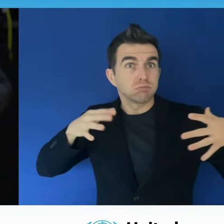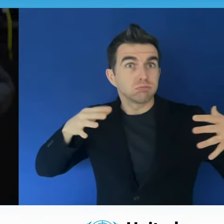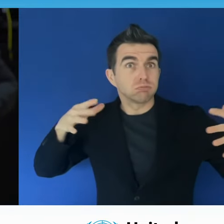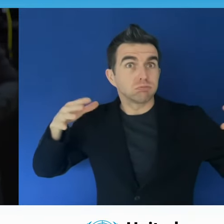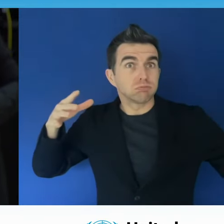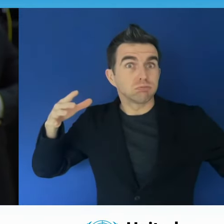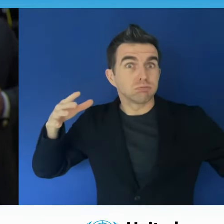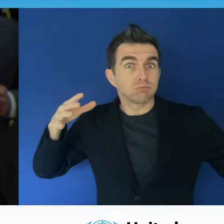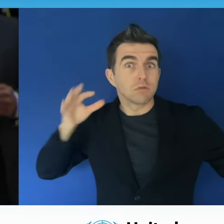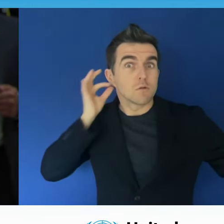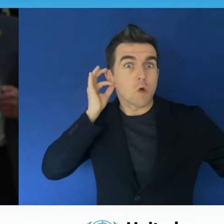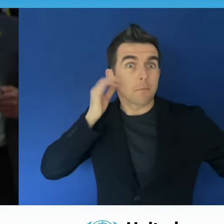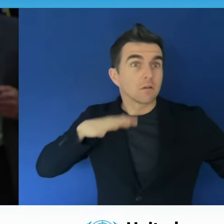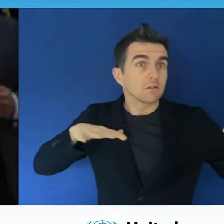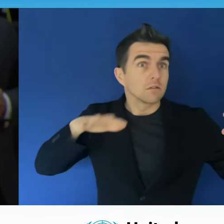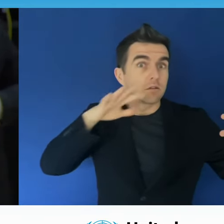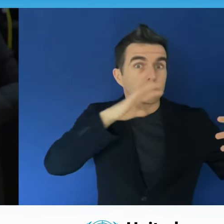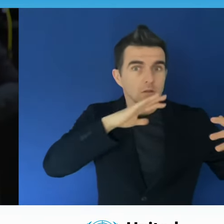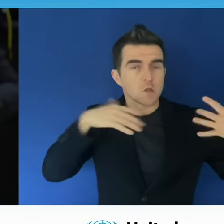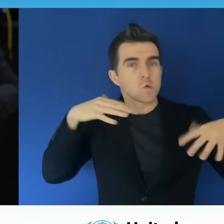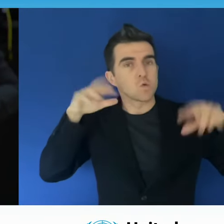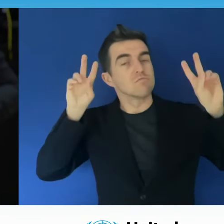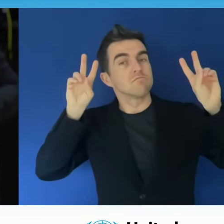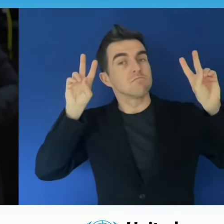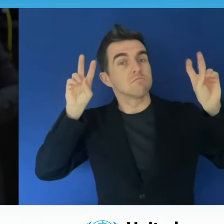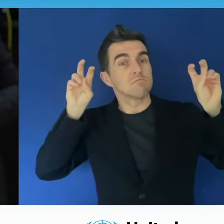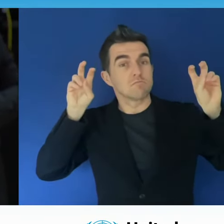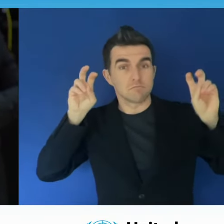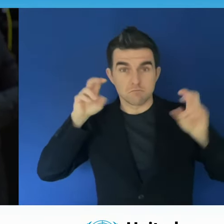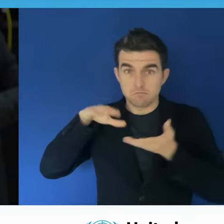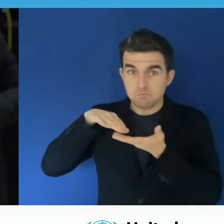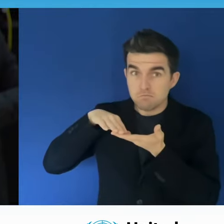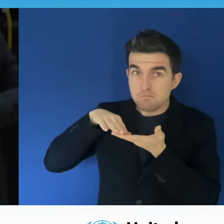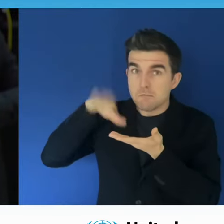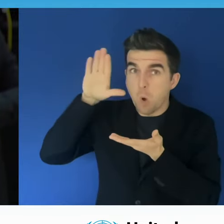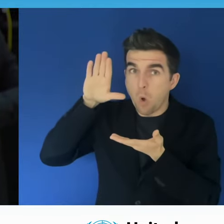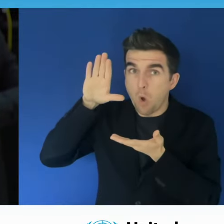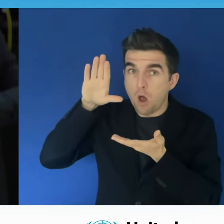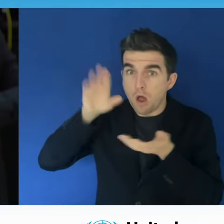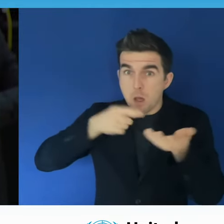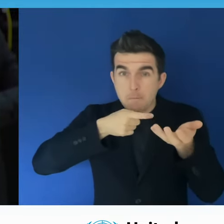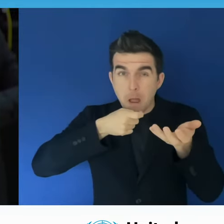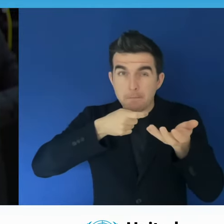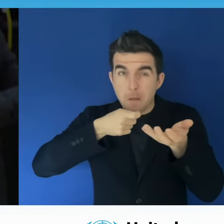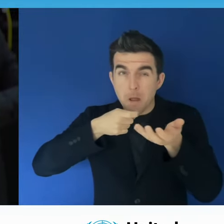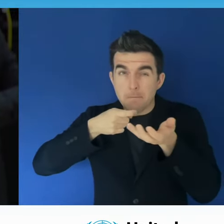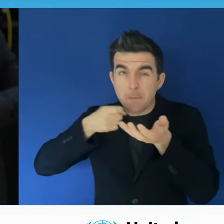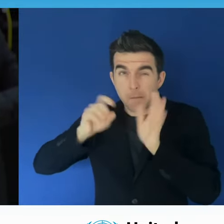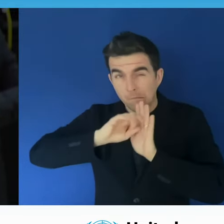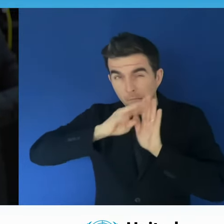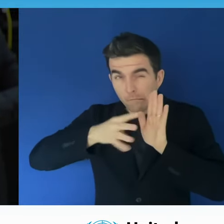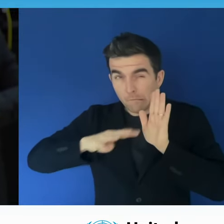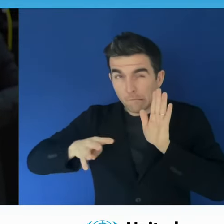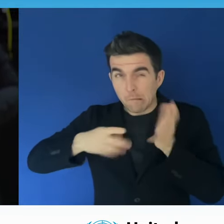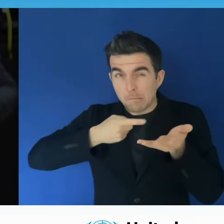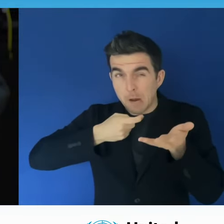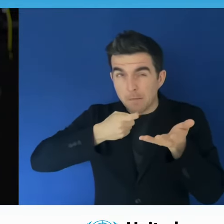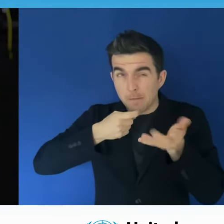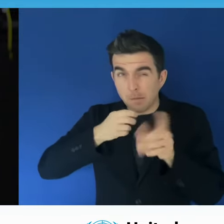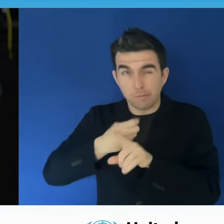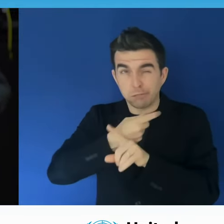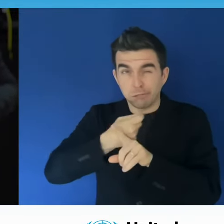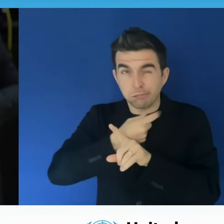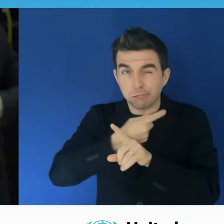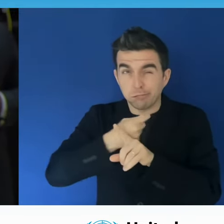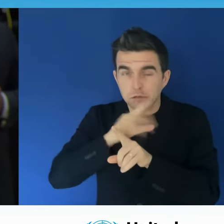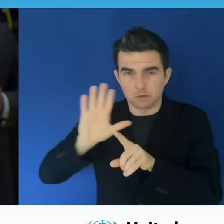get tough, we get tougher. And as the explosions and the conflict goes high, our belief